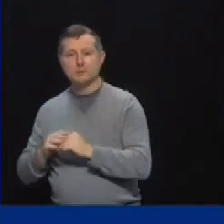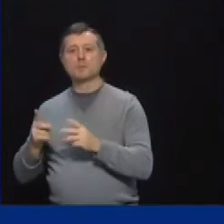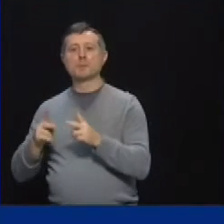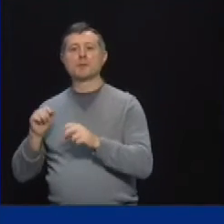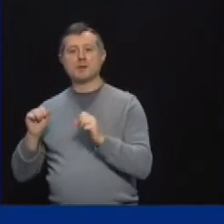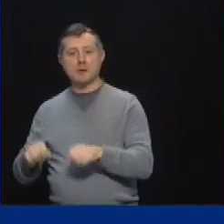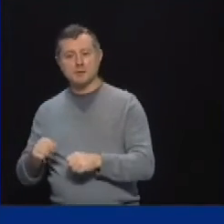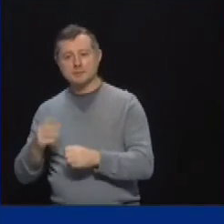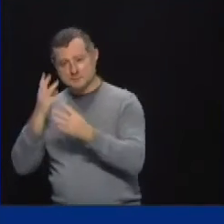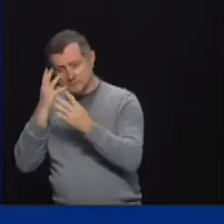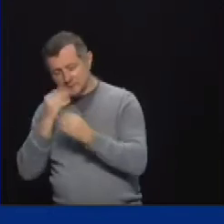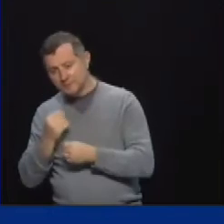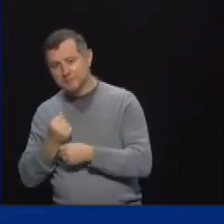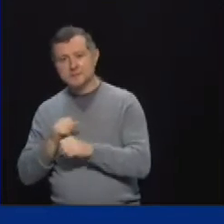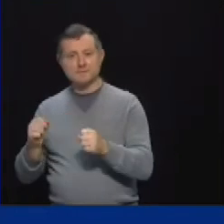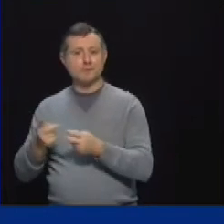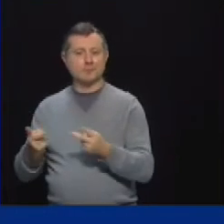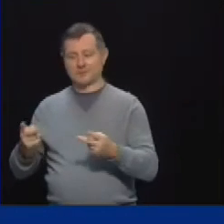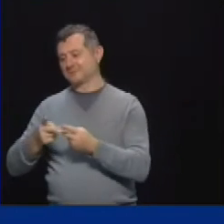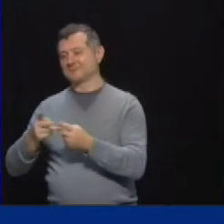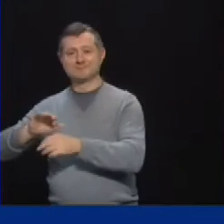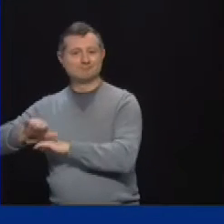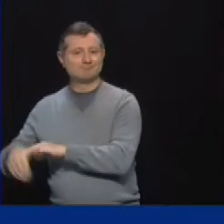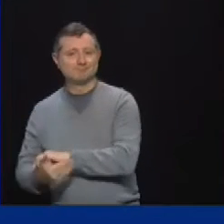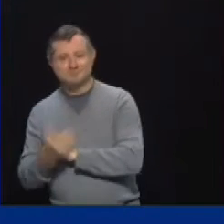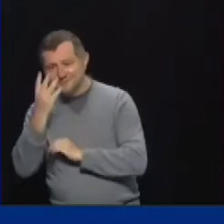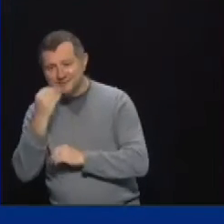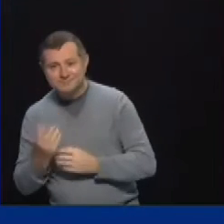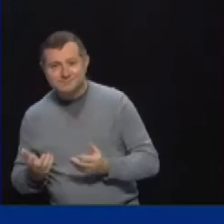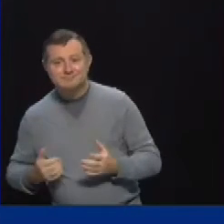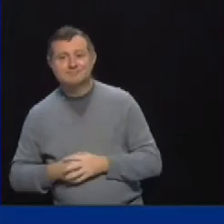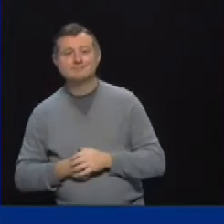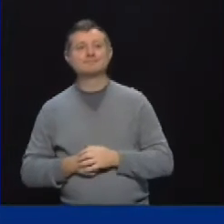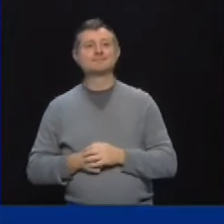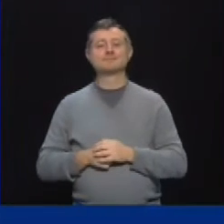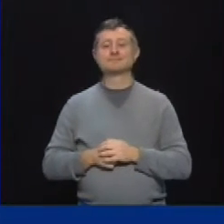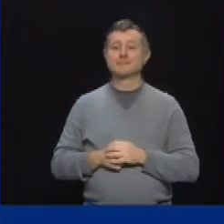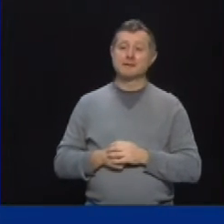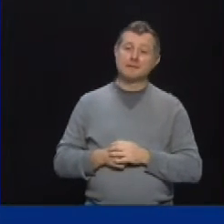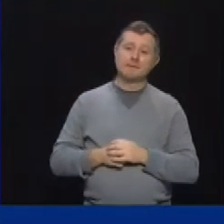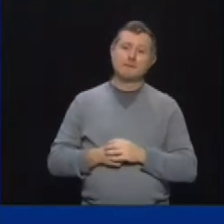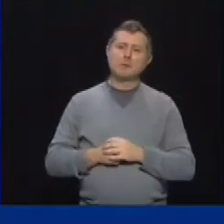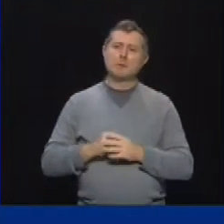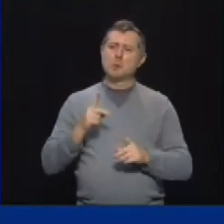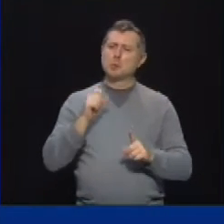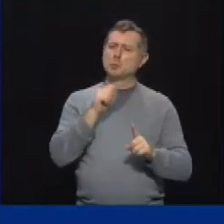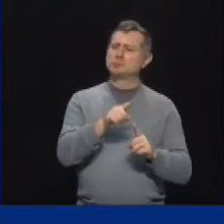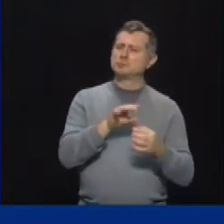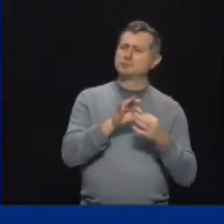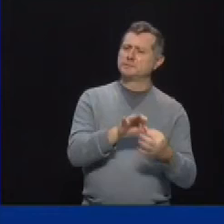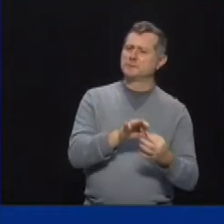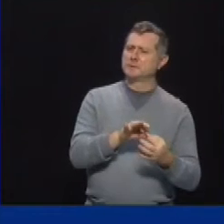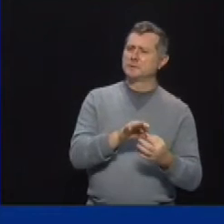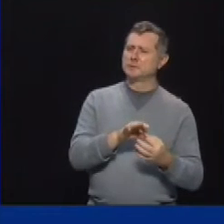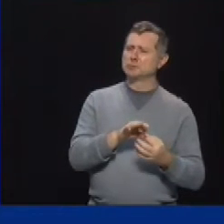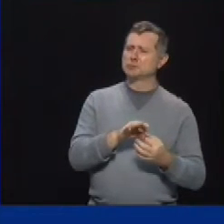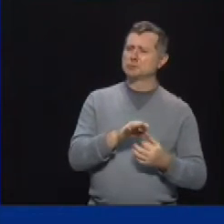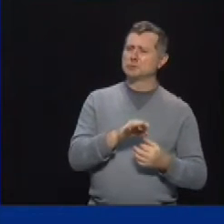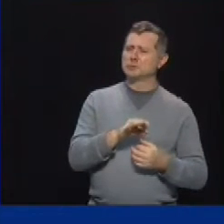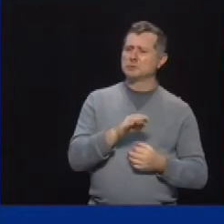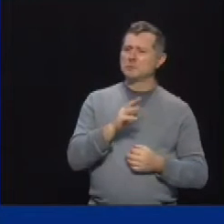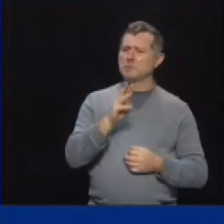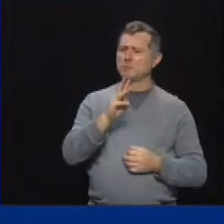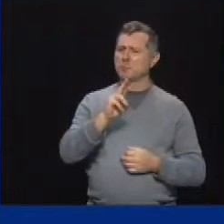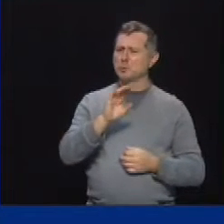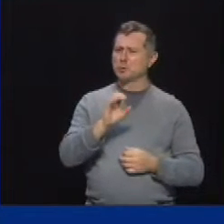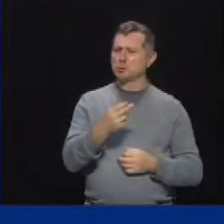Anything on vouchers? Just quickly on that point, anything on vouchers that you do differently? Well, it's a program that's run by the city, and if they need